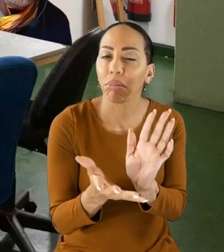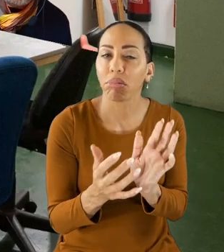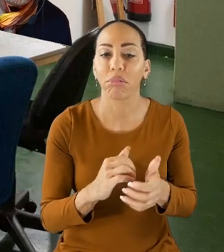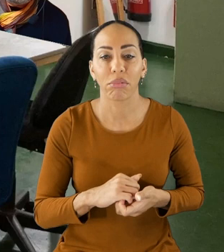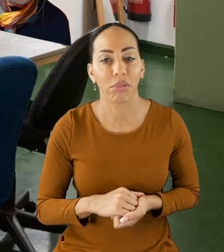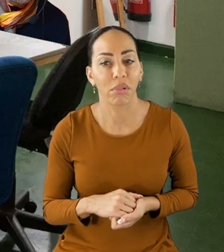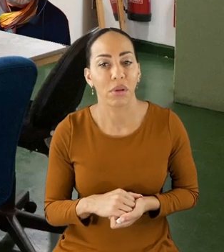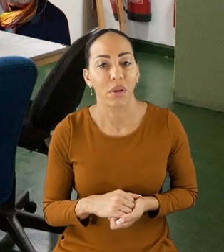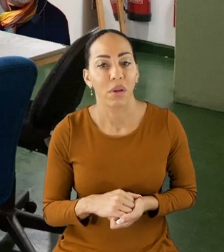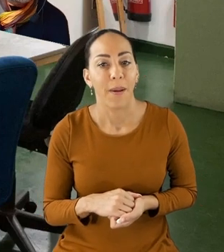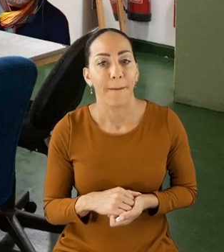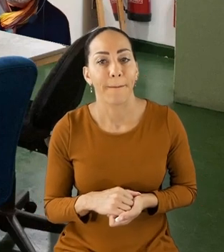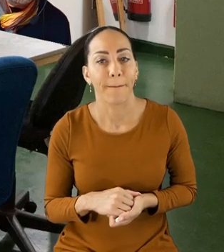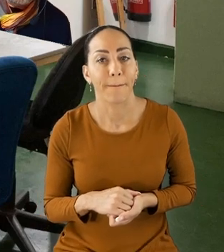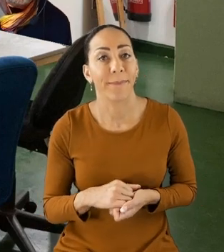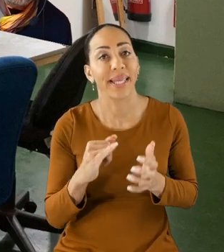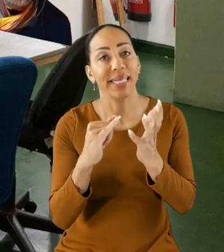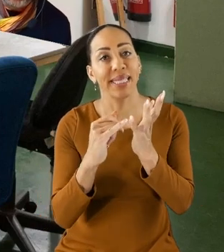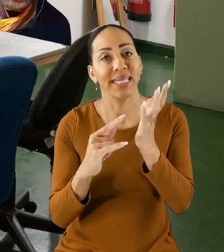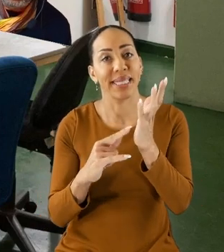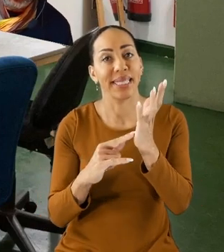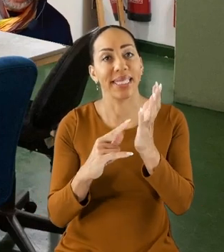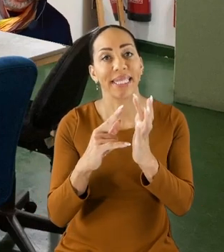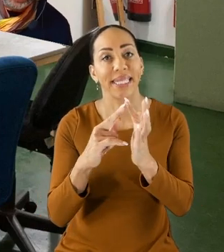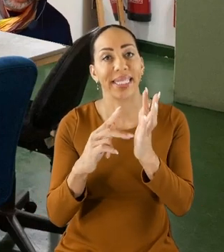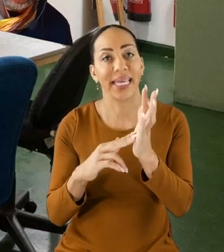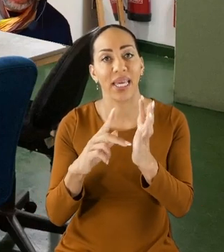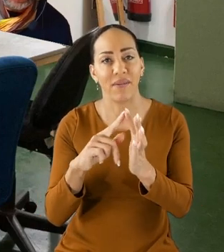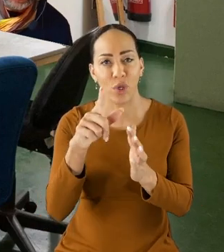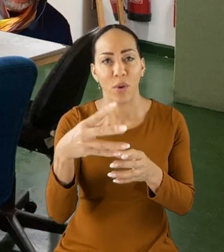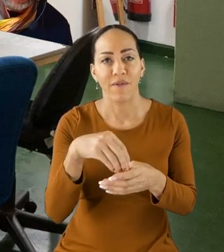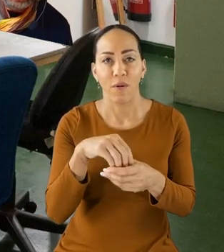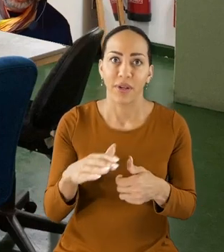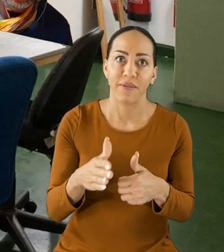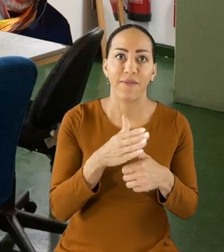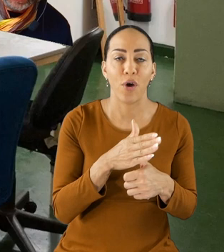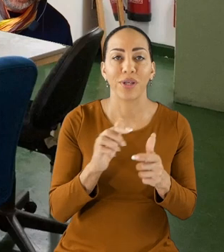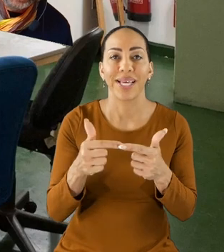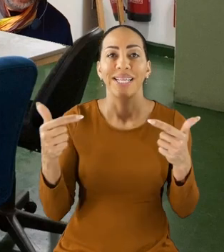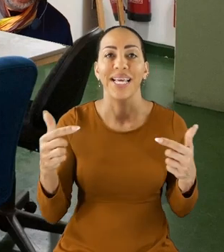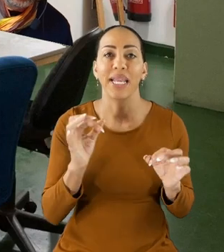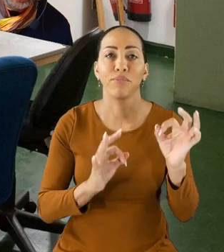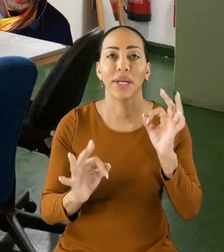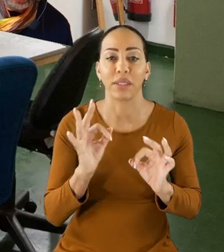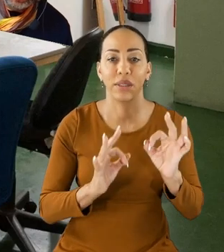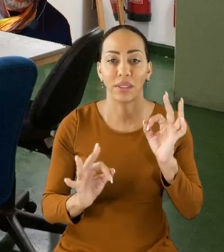Steve, you worked on the first project, the Telepresence Stage project.